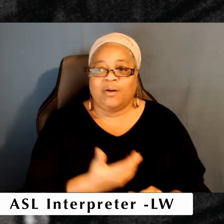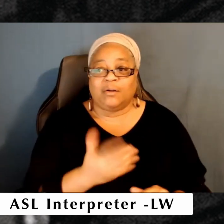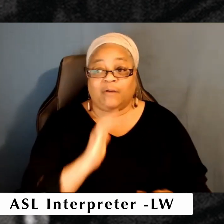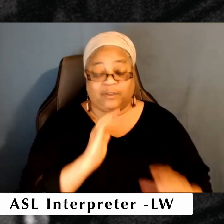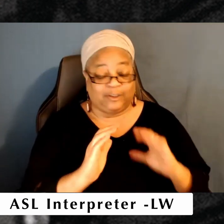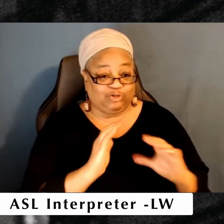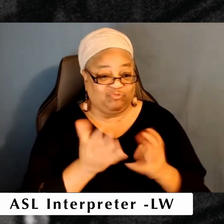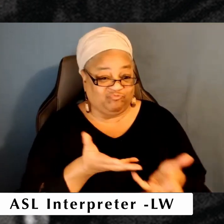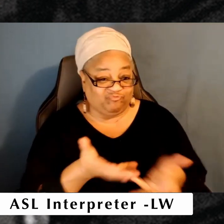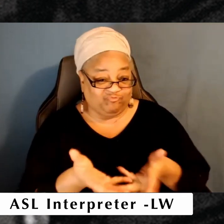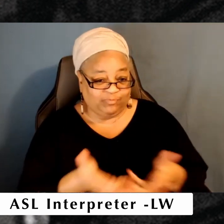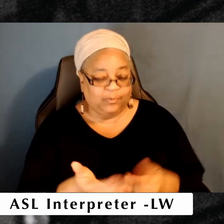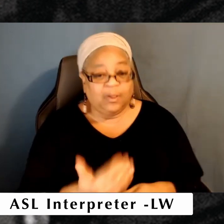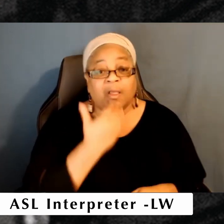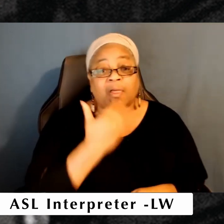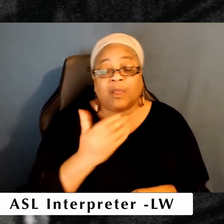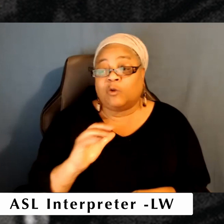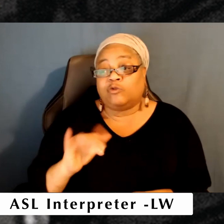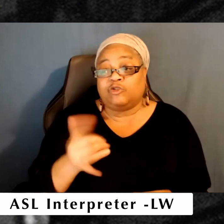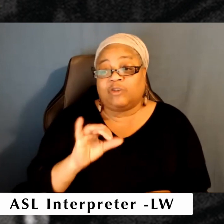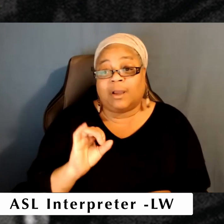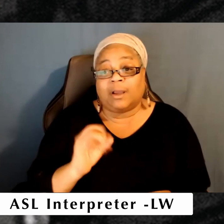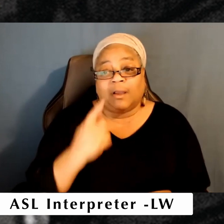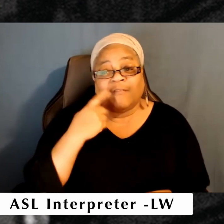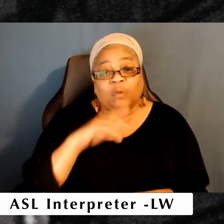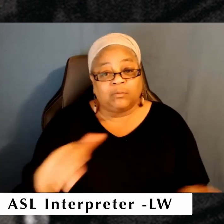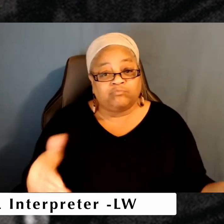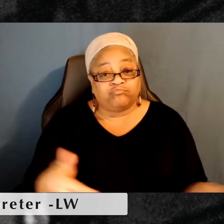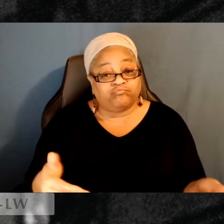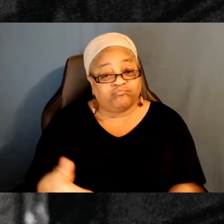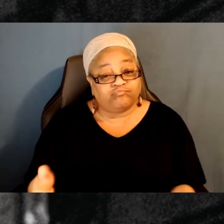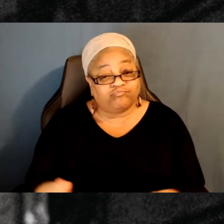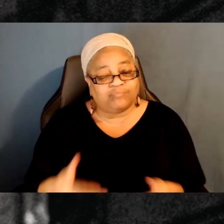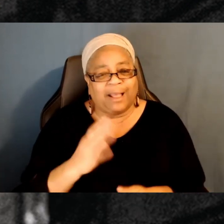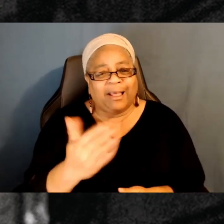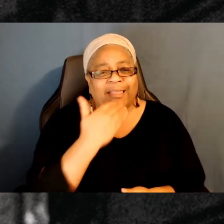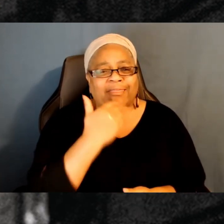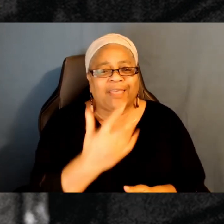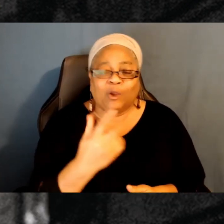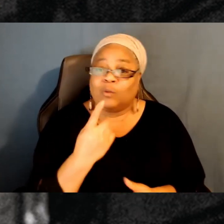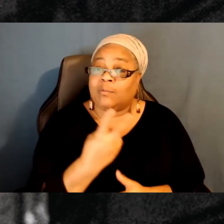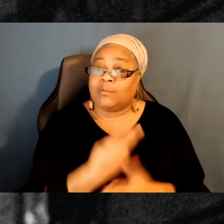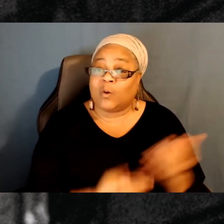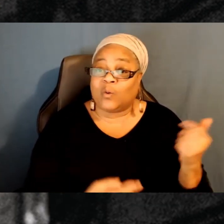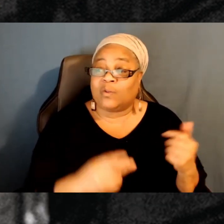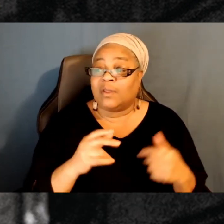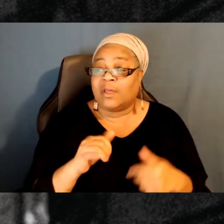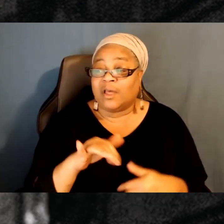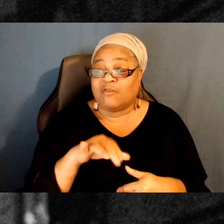conversation. Thank you, Jack, as well, for your introduction. And thank you to both Iras